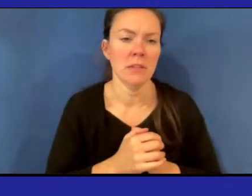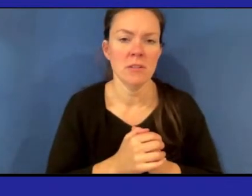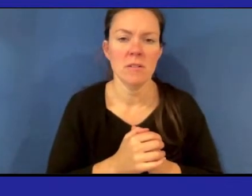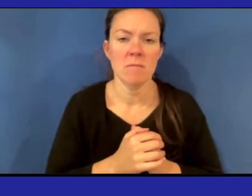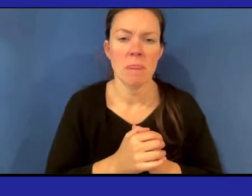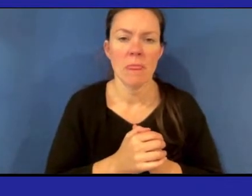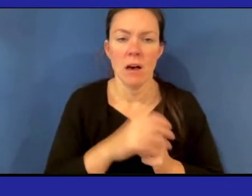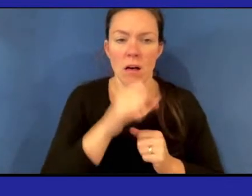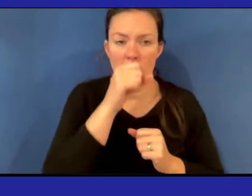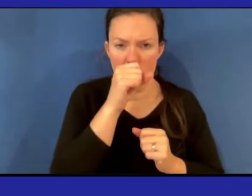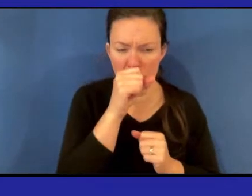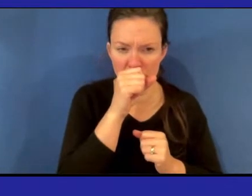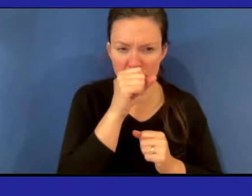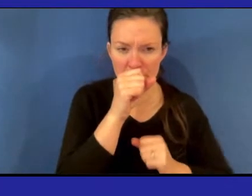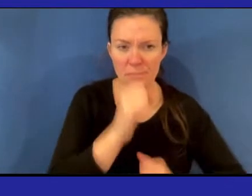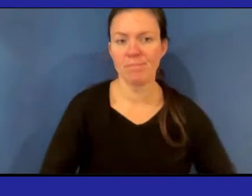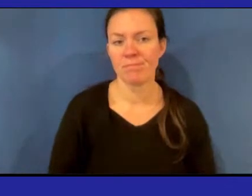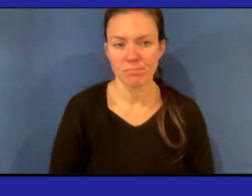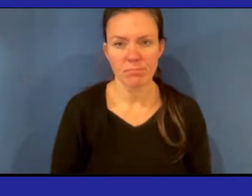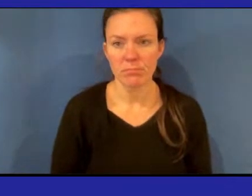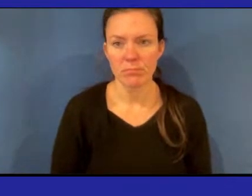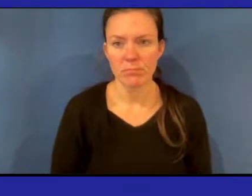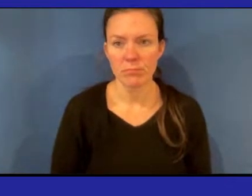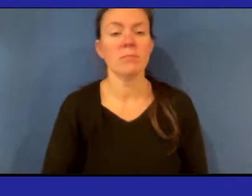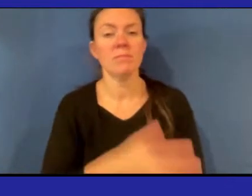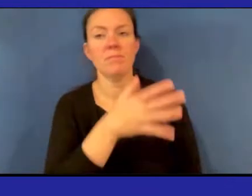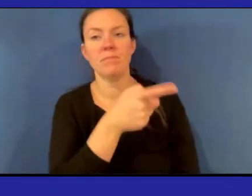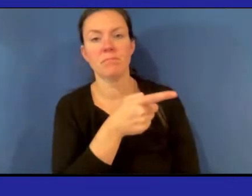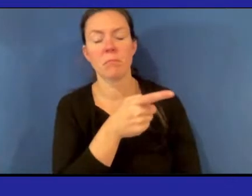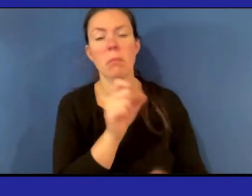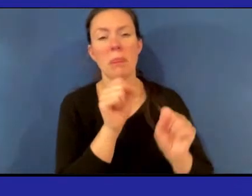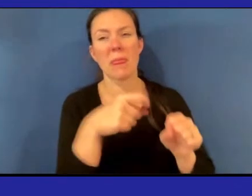that. And is there a way to track,